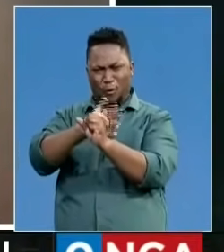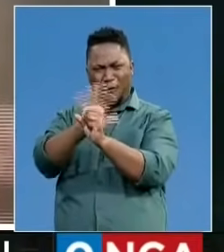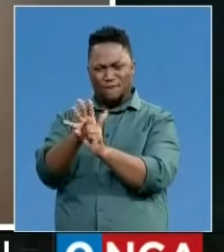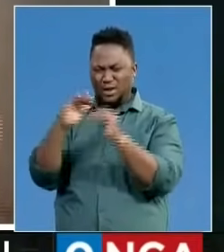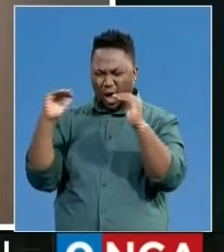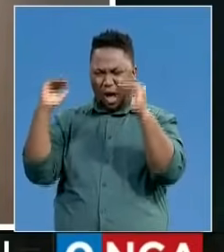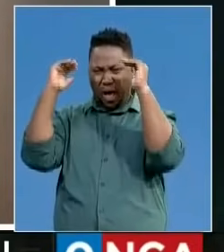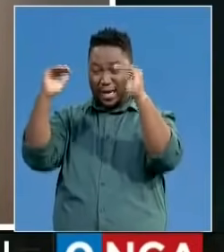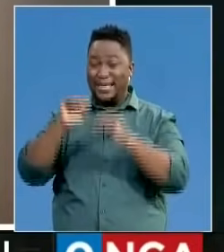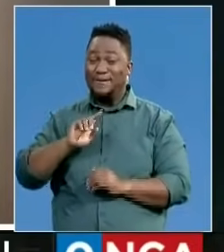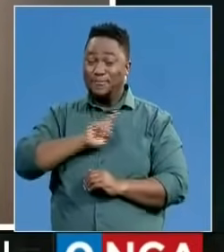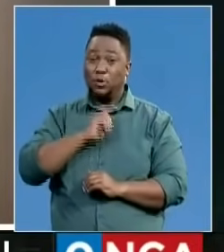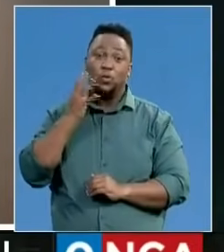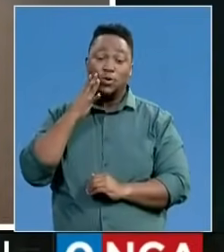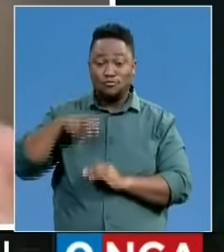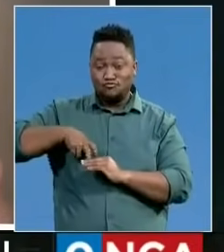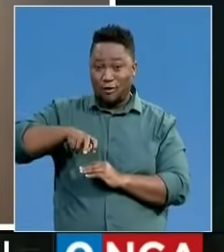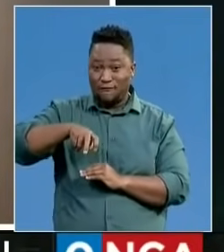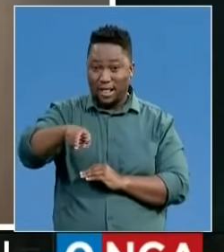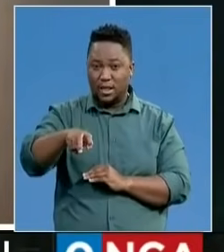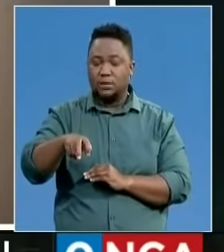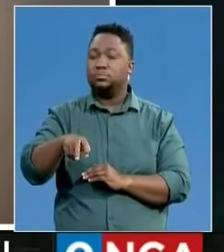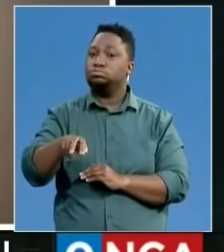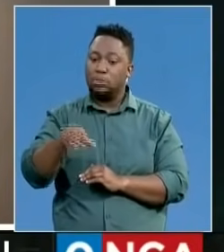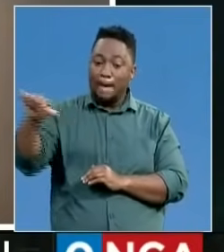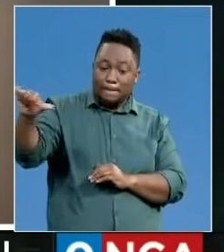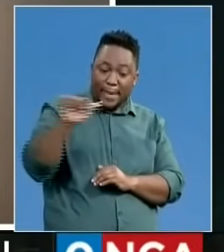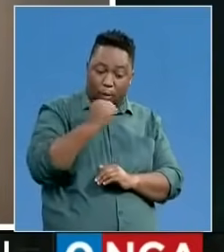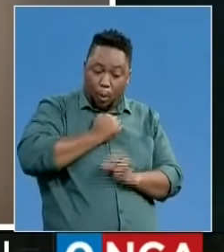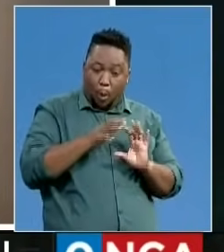because that travel is something that actually then brings the cases back